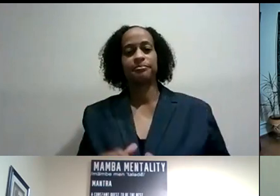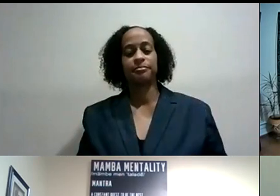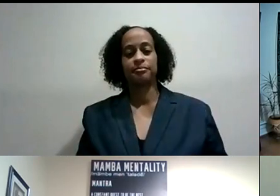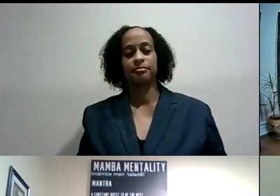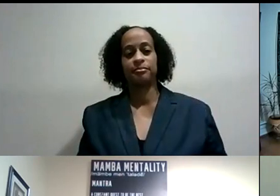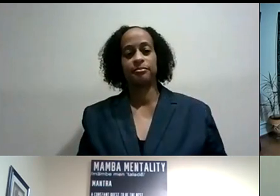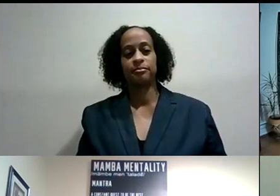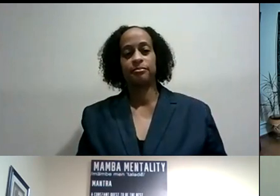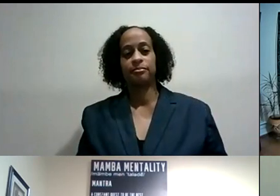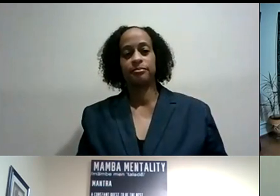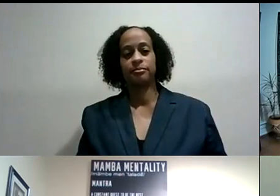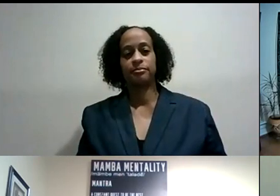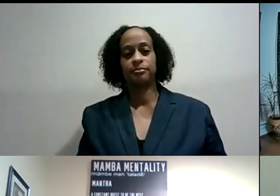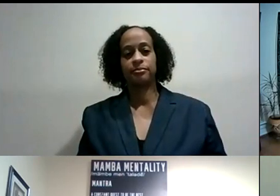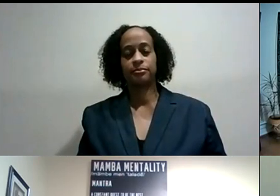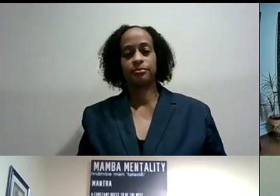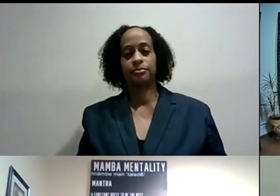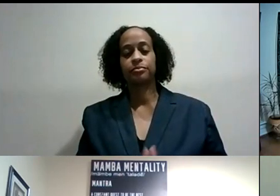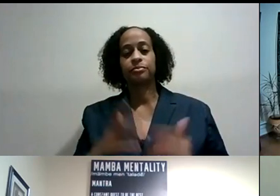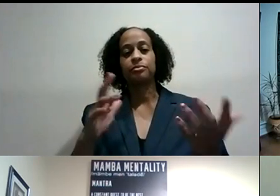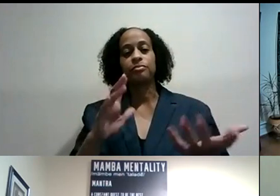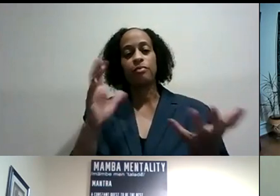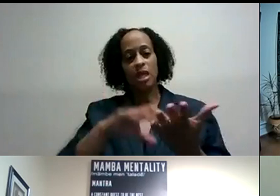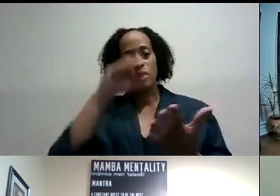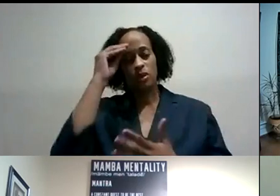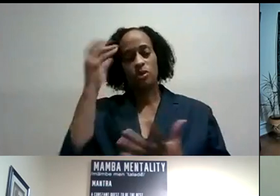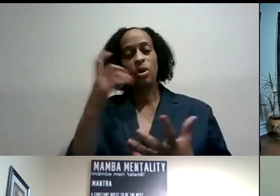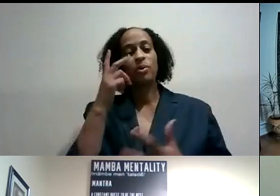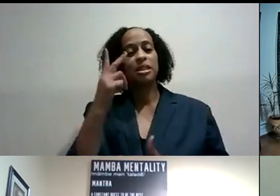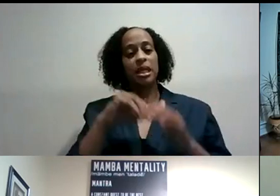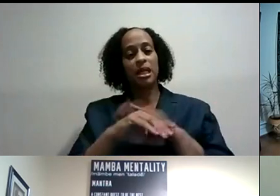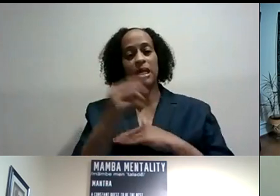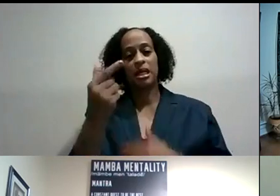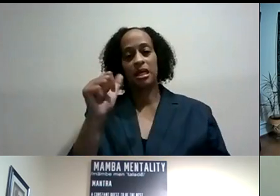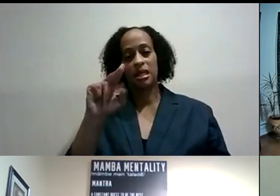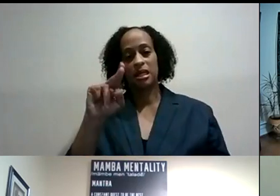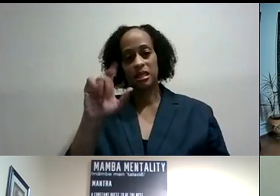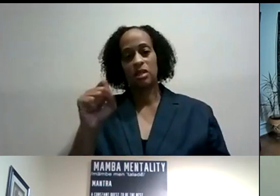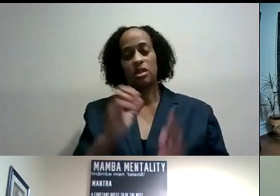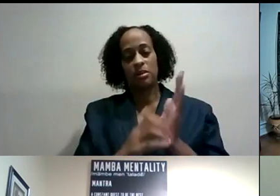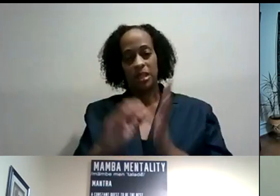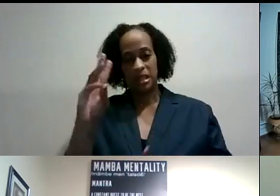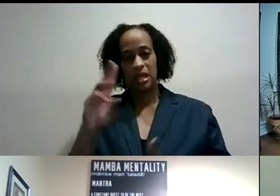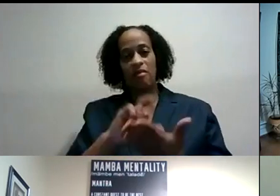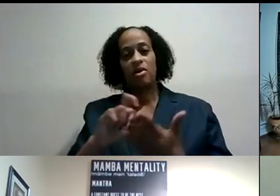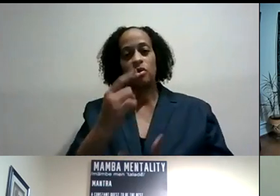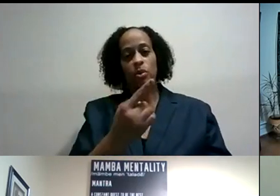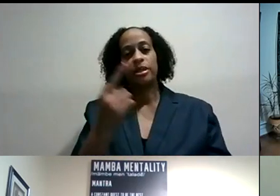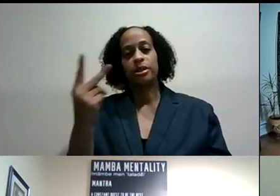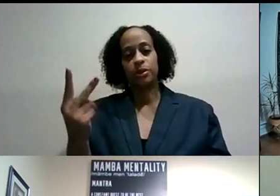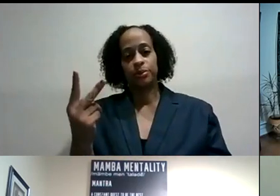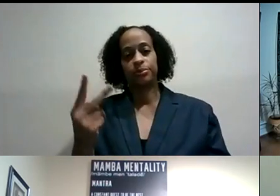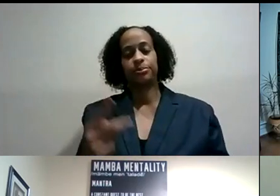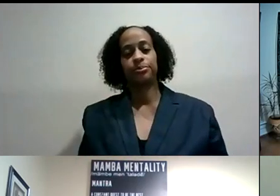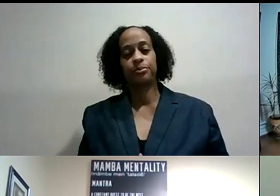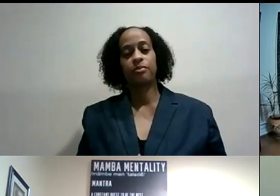But the takeaway here is what we find in Genesis chapter 6 and verses 1 and 2. Now it